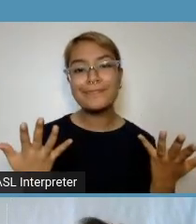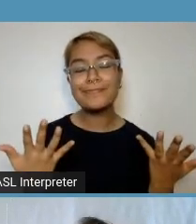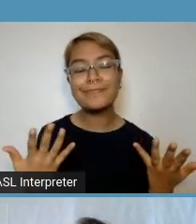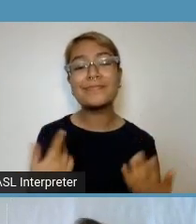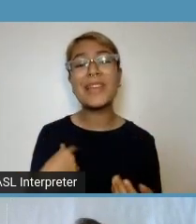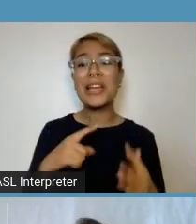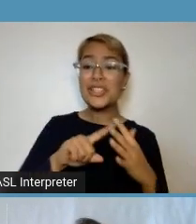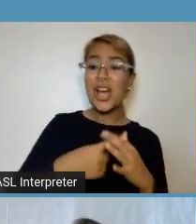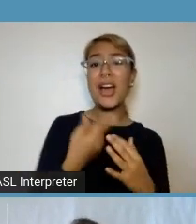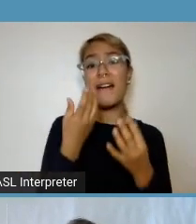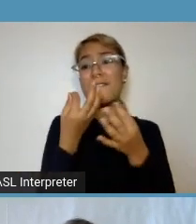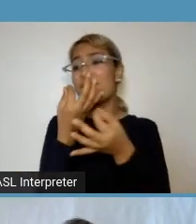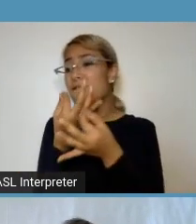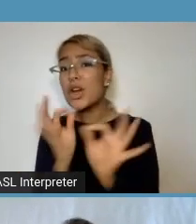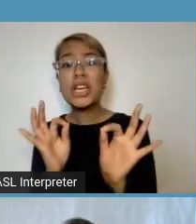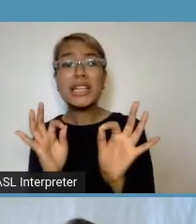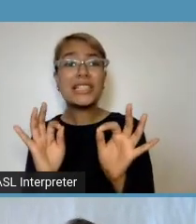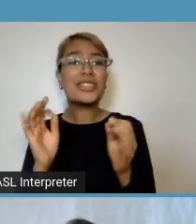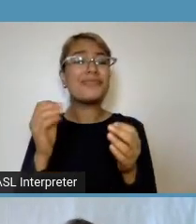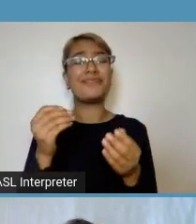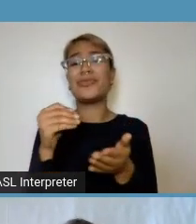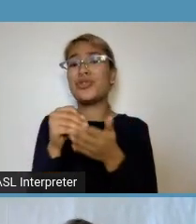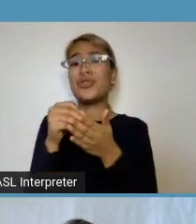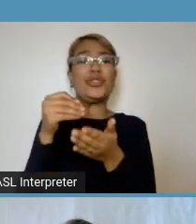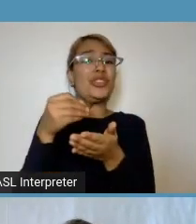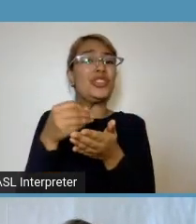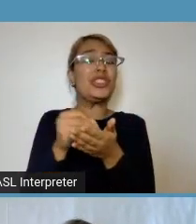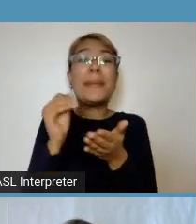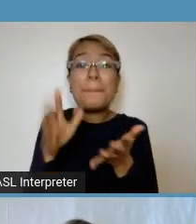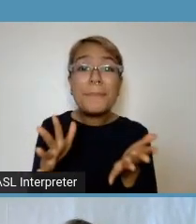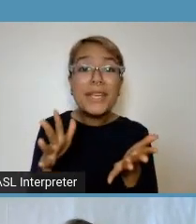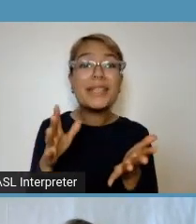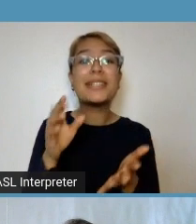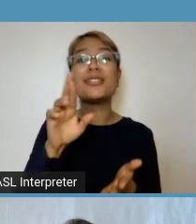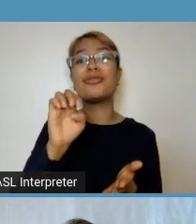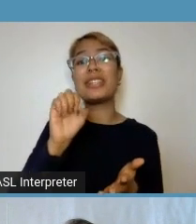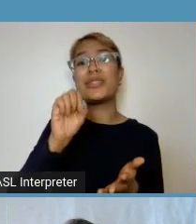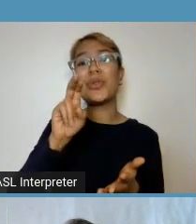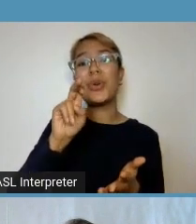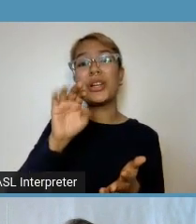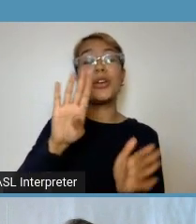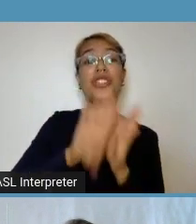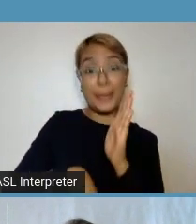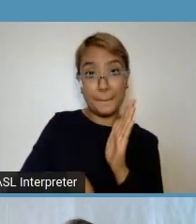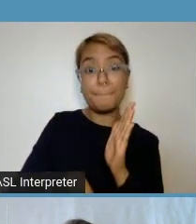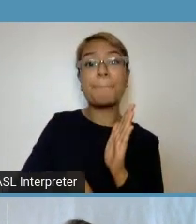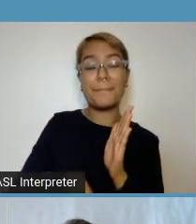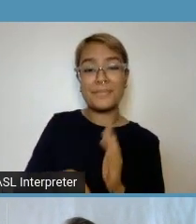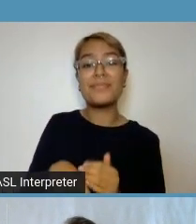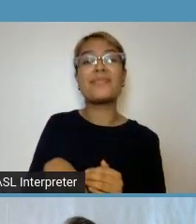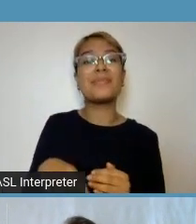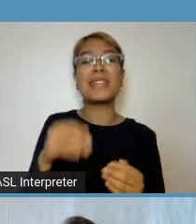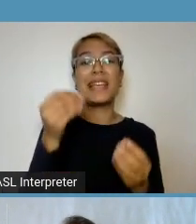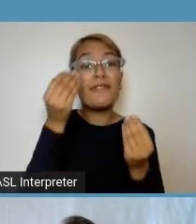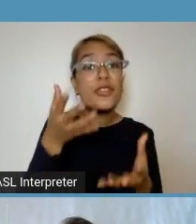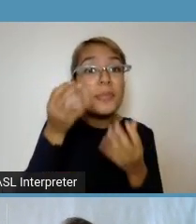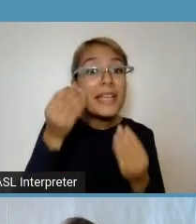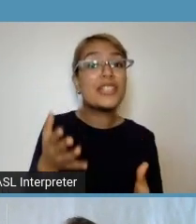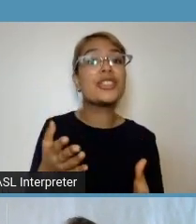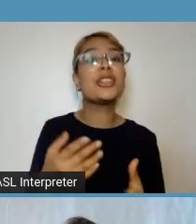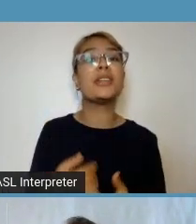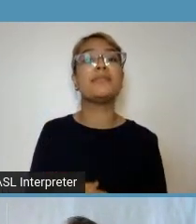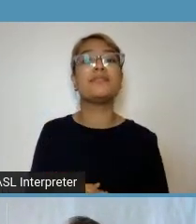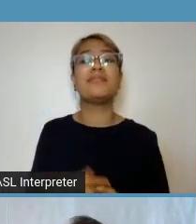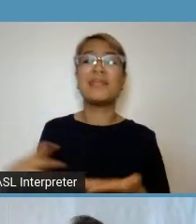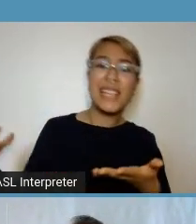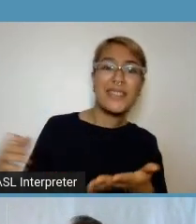cheap resource that I could. Google and PeerAdvice are always free, so I took advantage of that. At first, I could